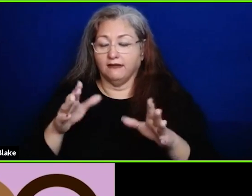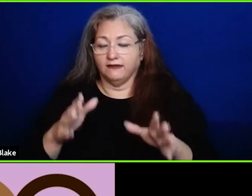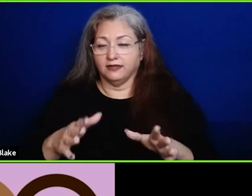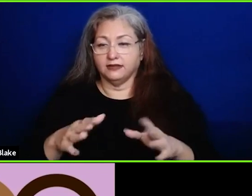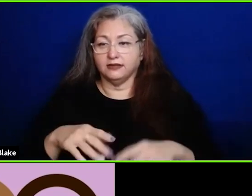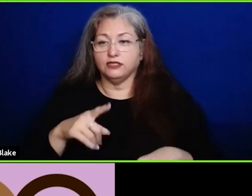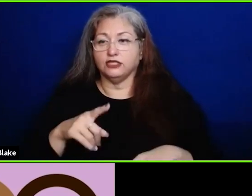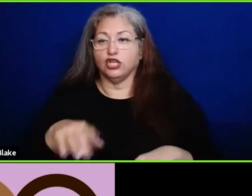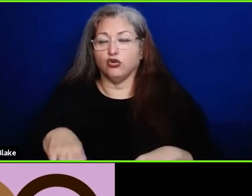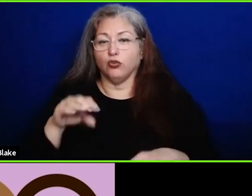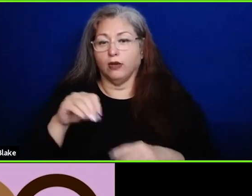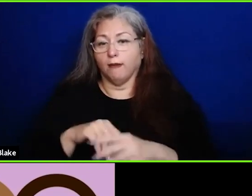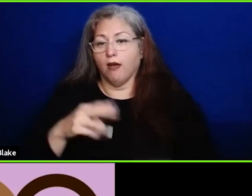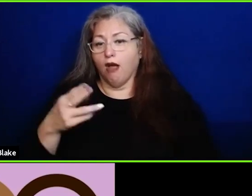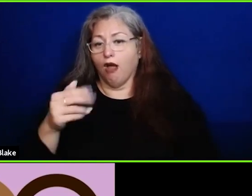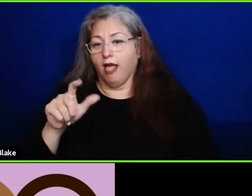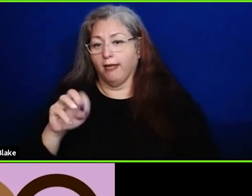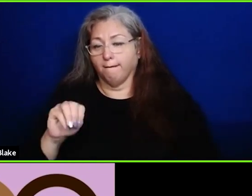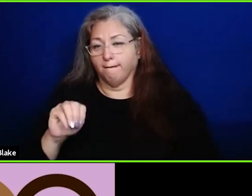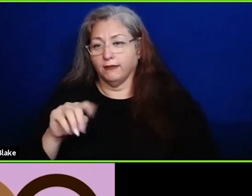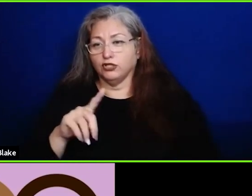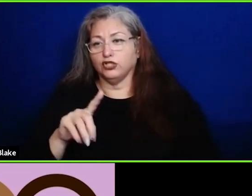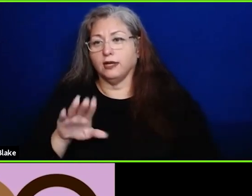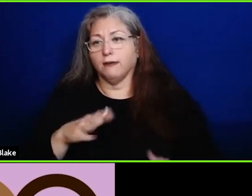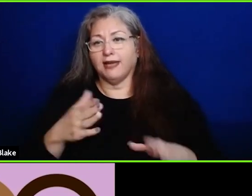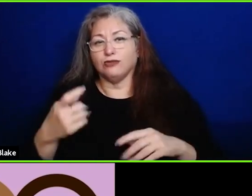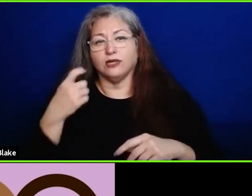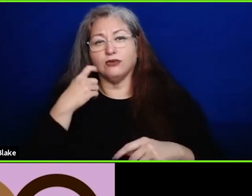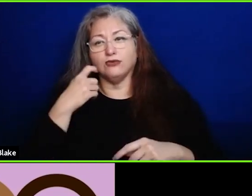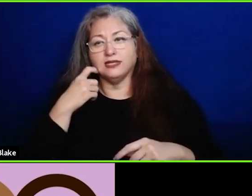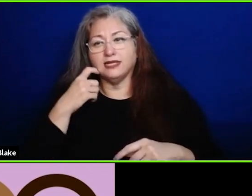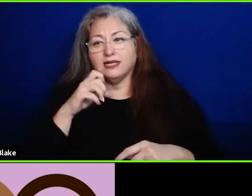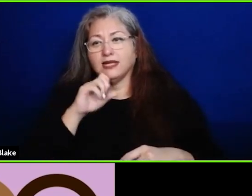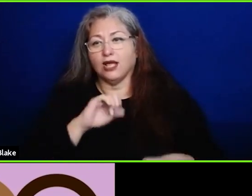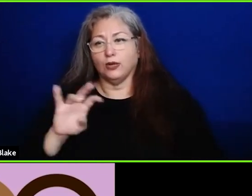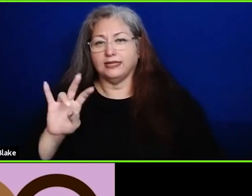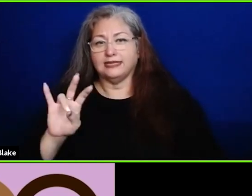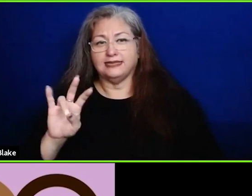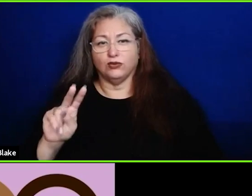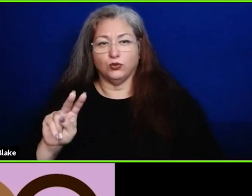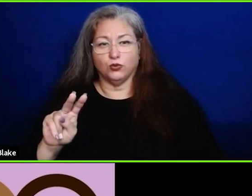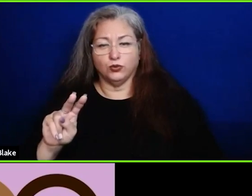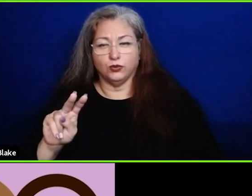grew up in Harlem and she passed away recently at the age of 72.